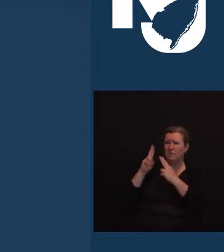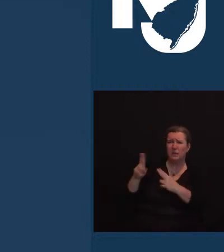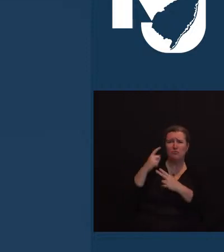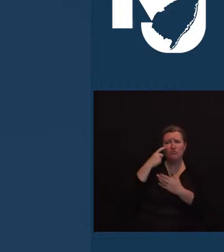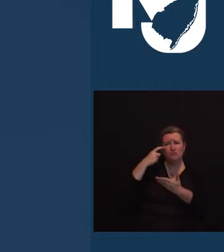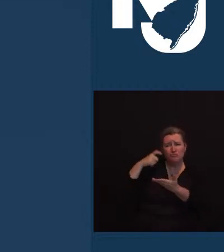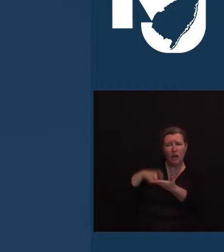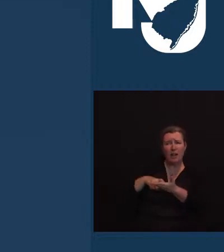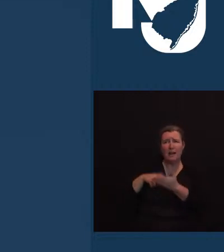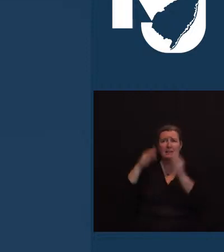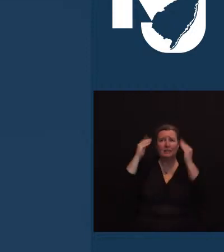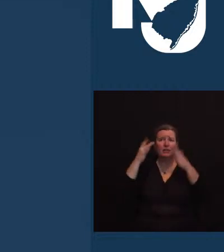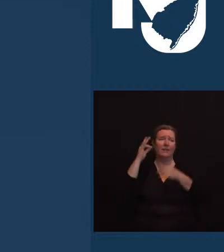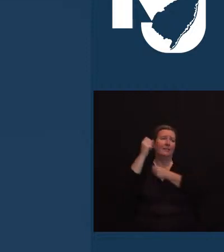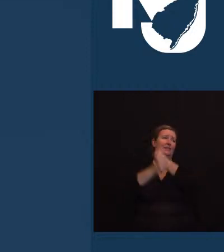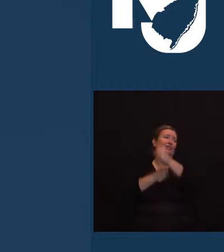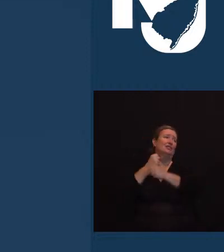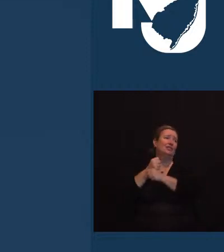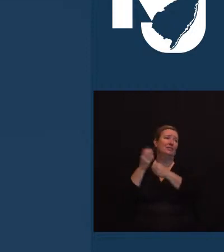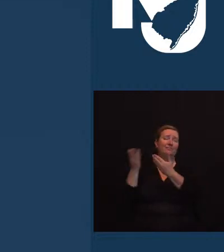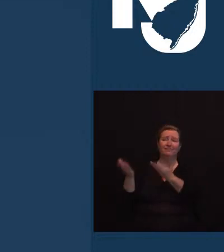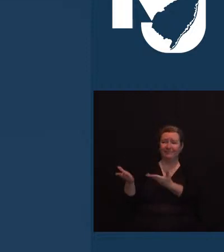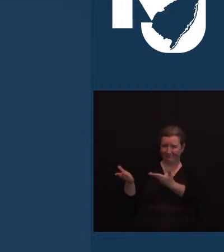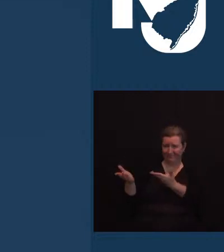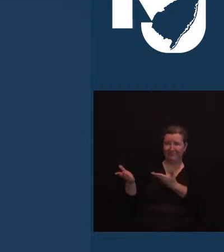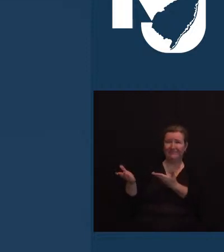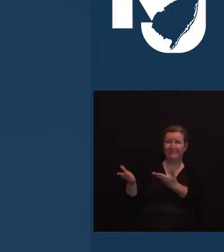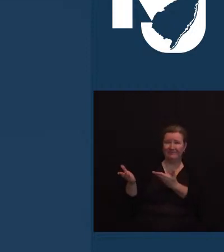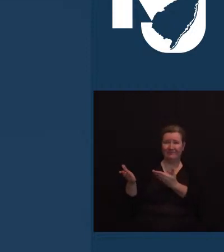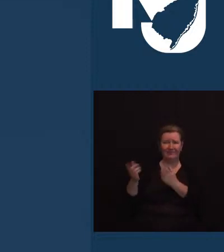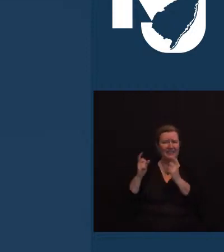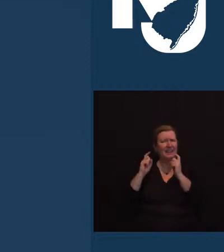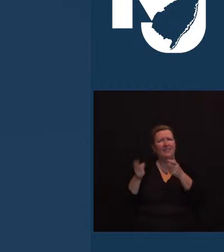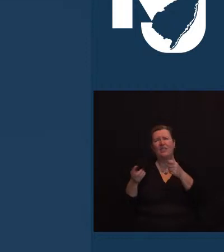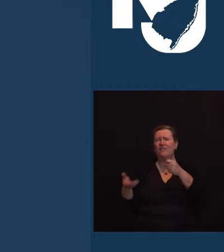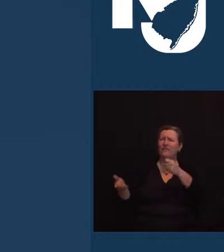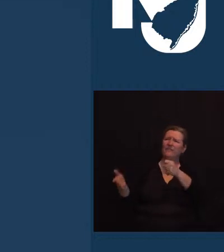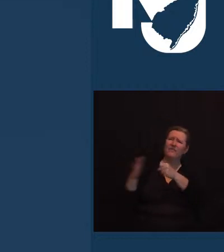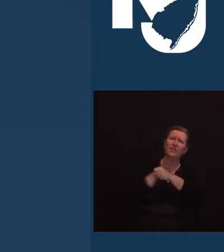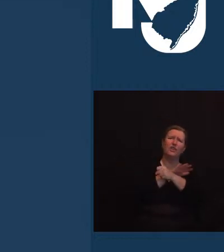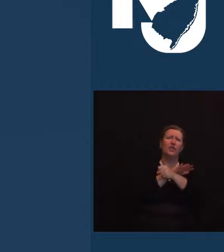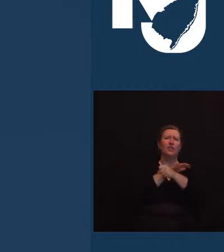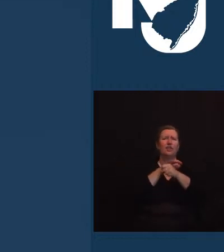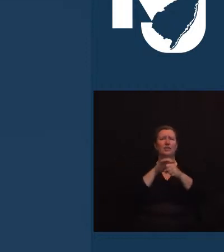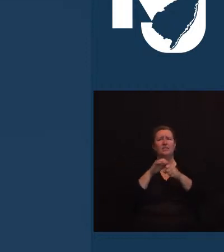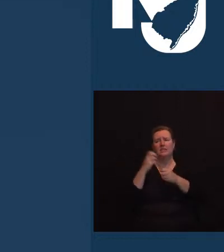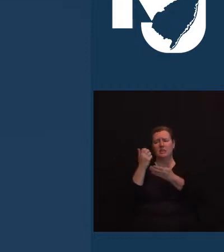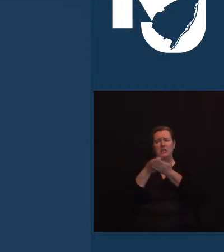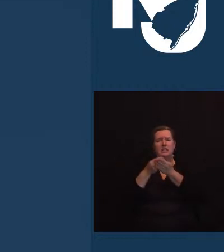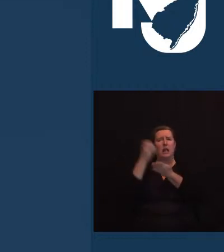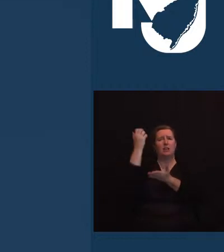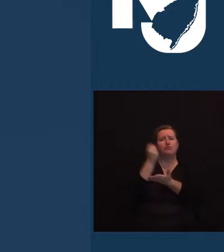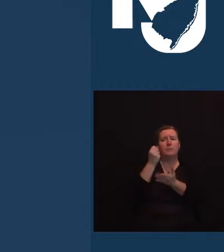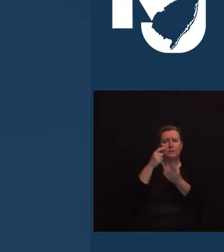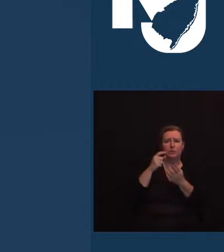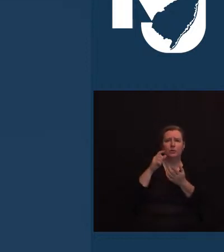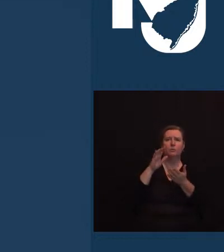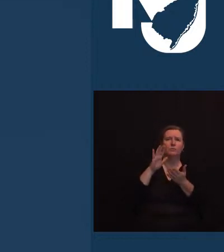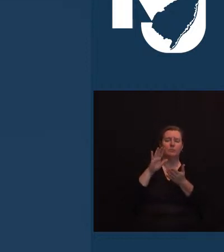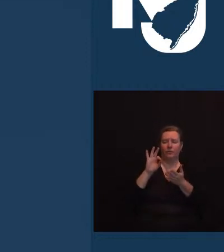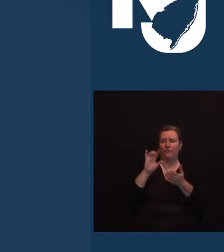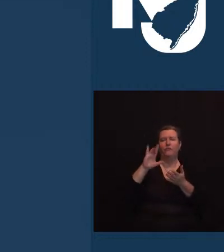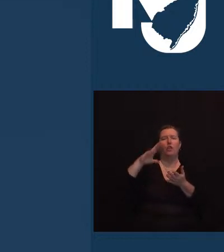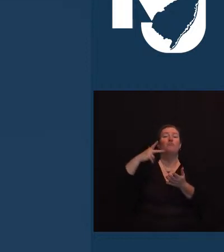Year and received a Fulbright Hayes Fellowship. She left the classroom in 2015, but spent